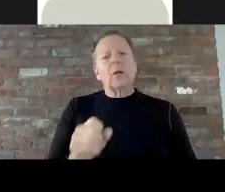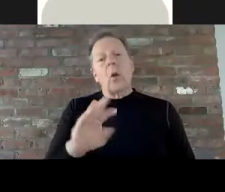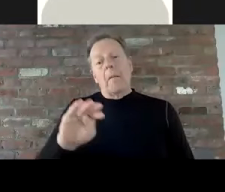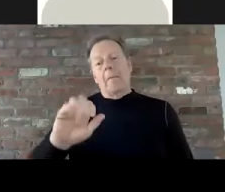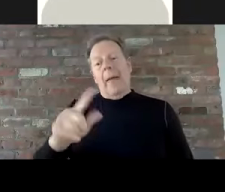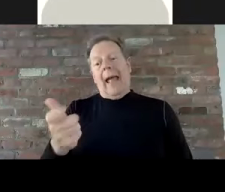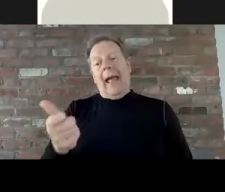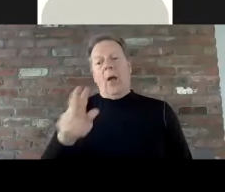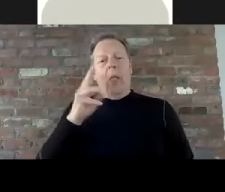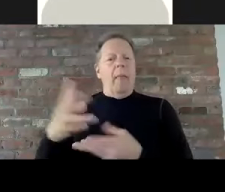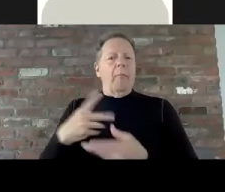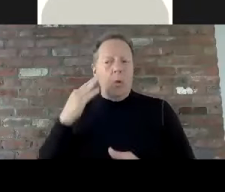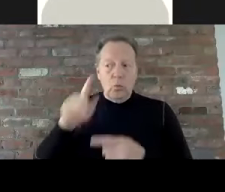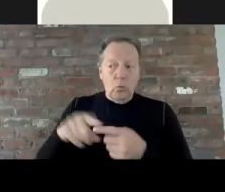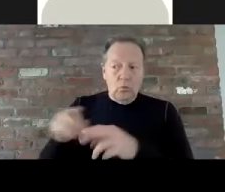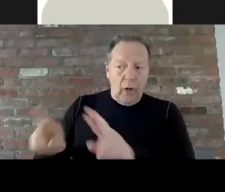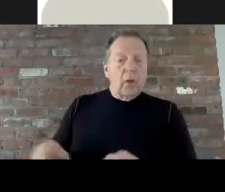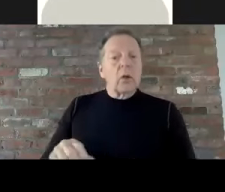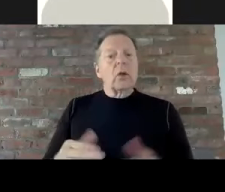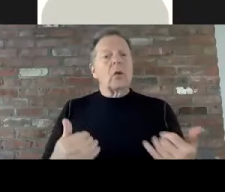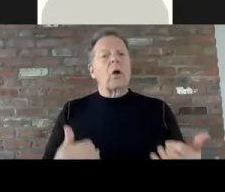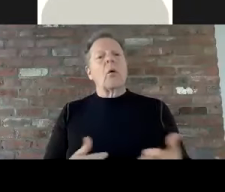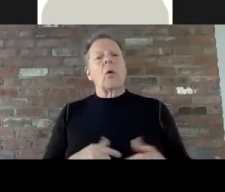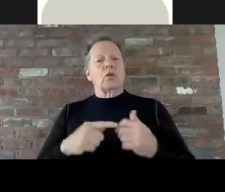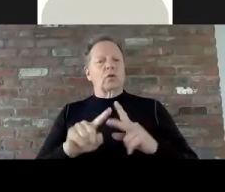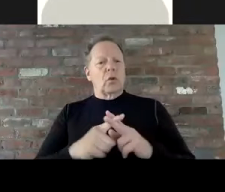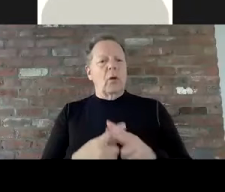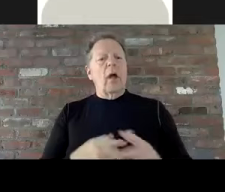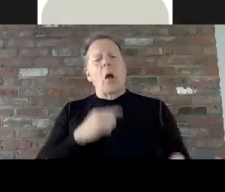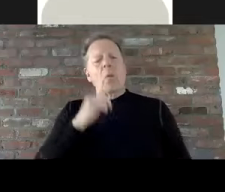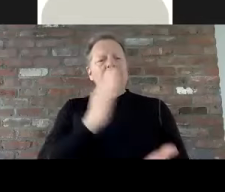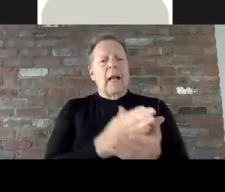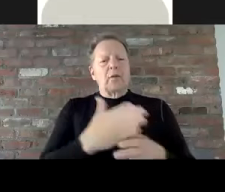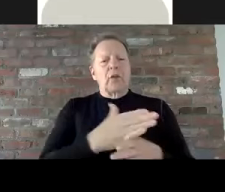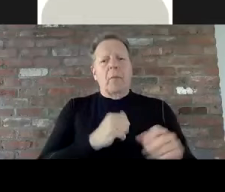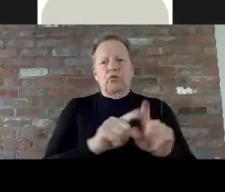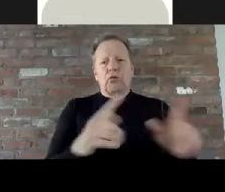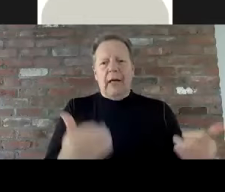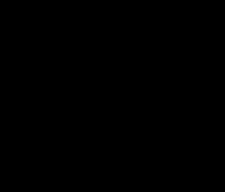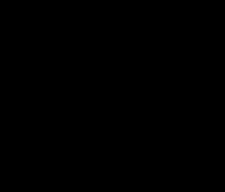going to let us know when she's ready, and then we'll launch. So I'll stop sharing my screen.